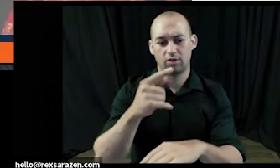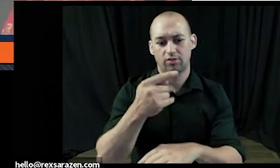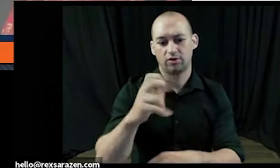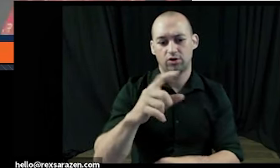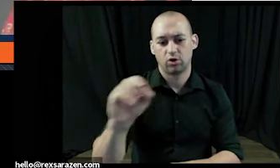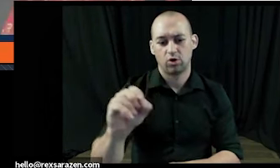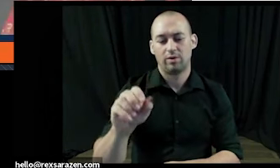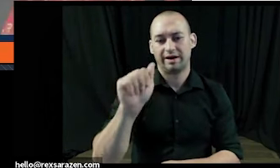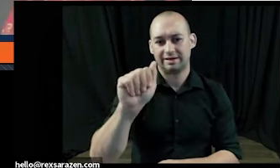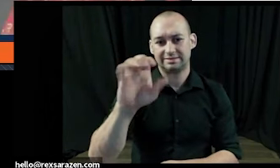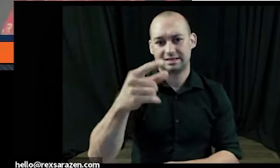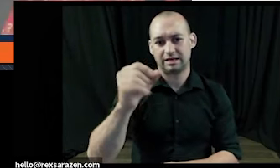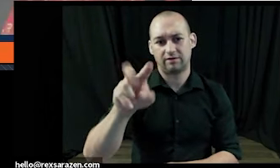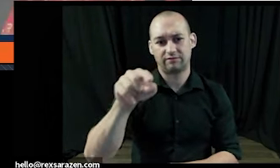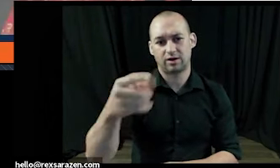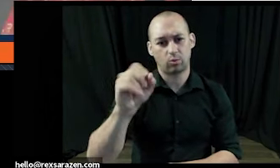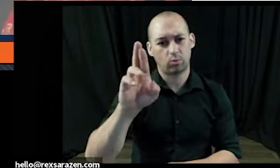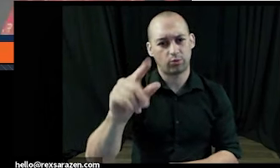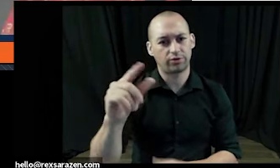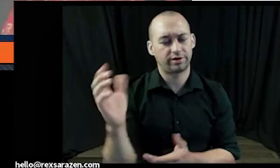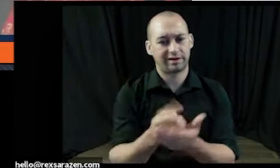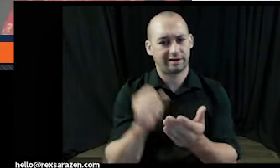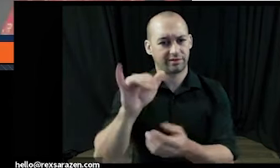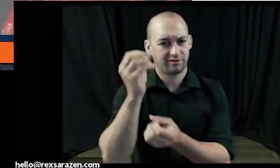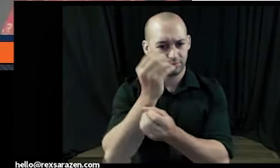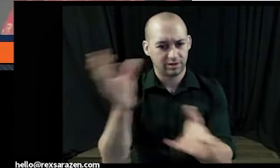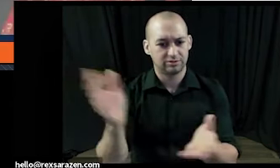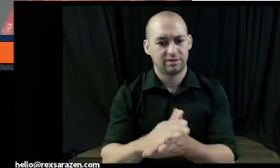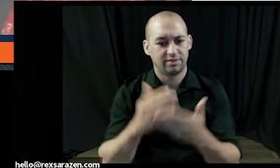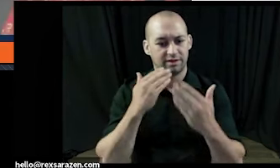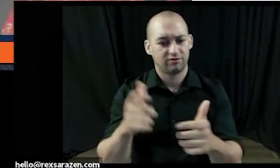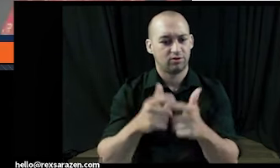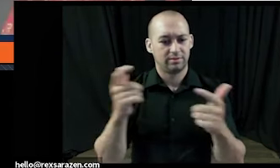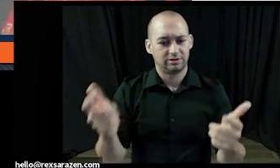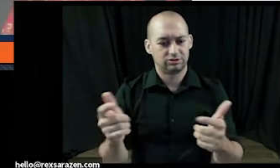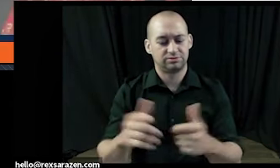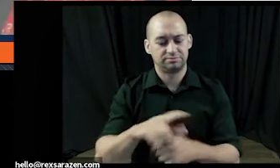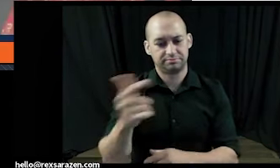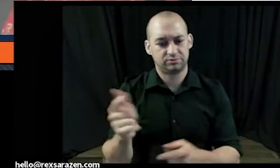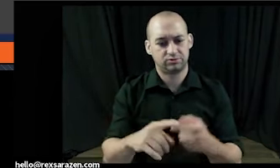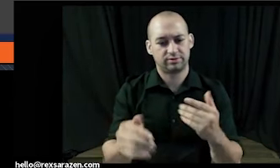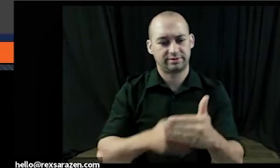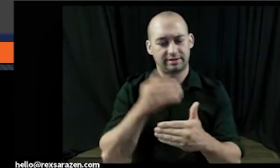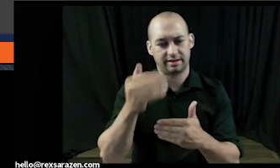onthego@acgov.org to sign up for the On the Go program. Thank you all very much. I'll pass it to the next.